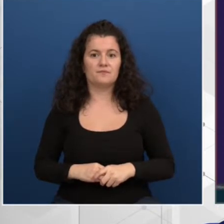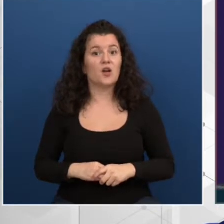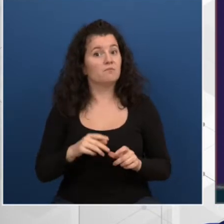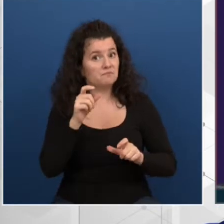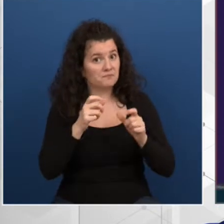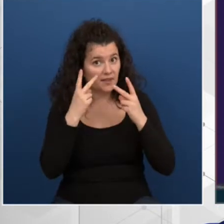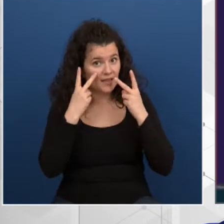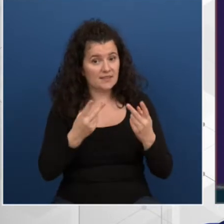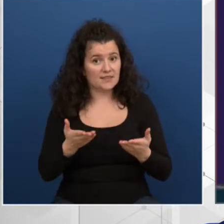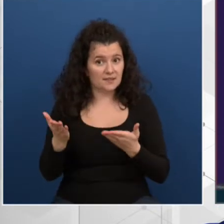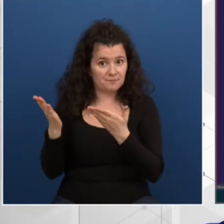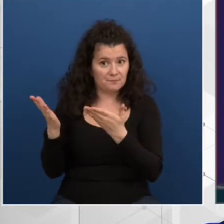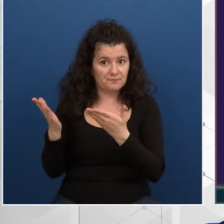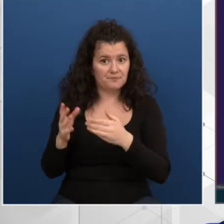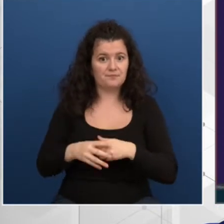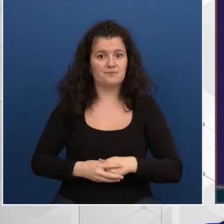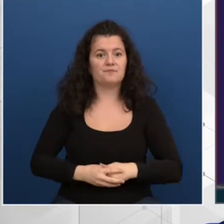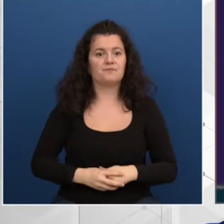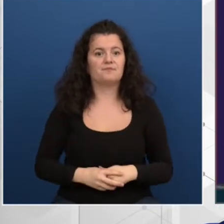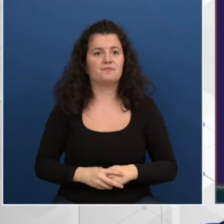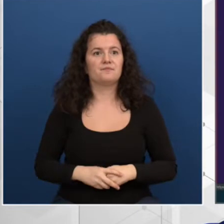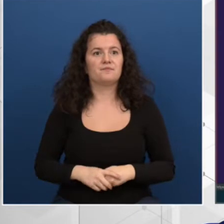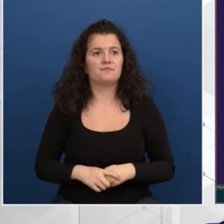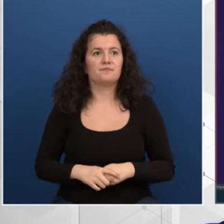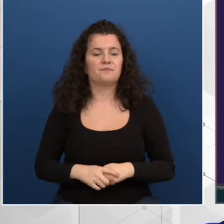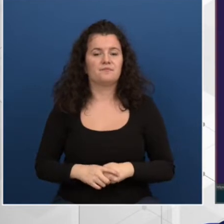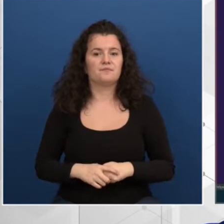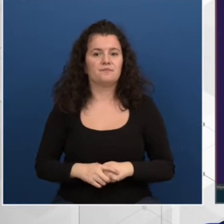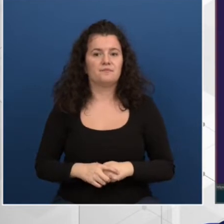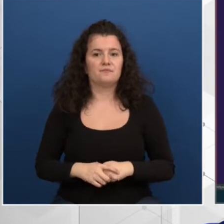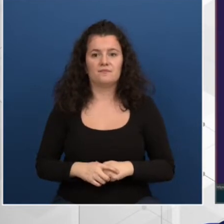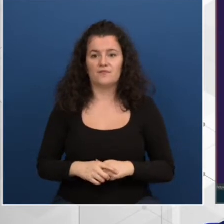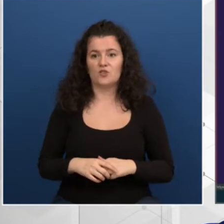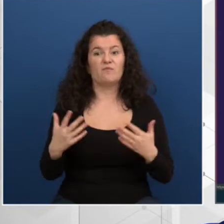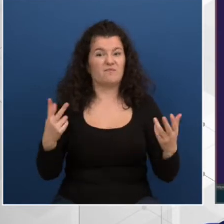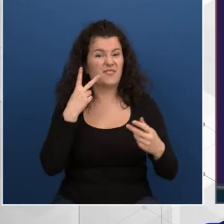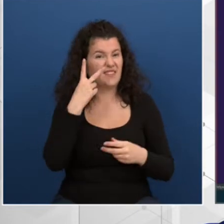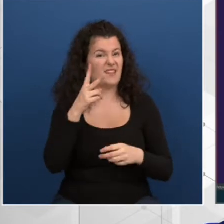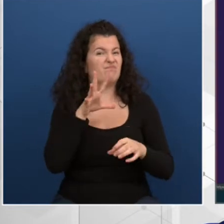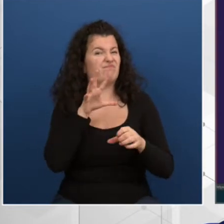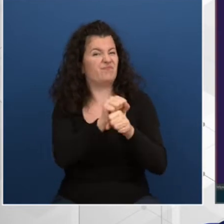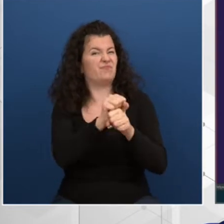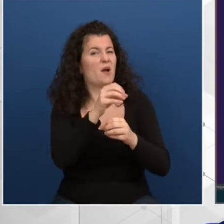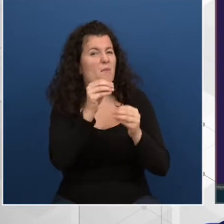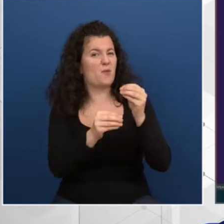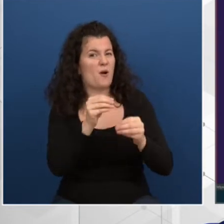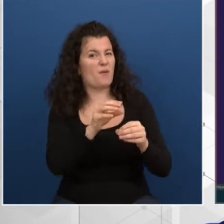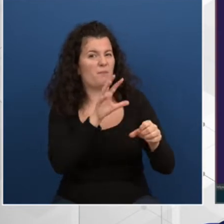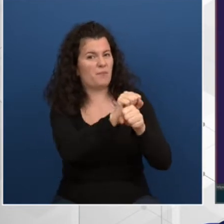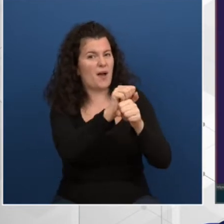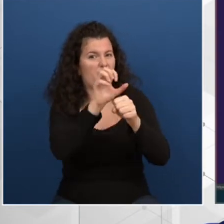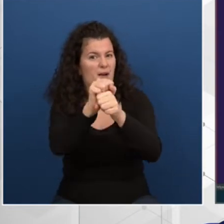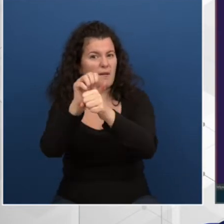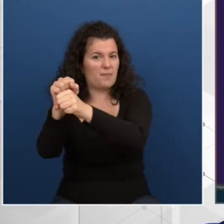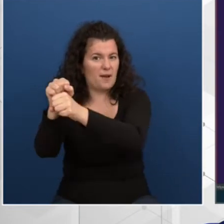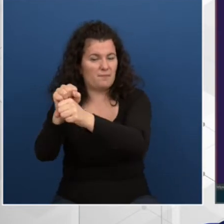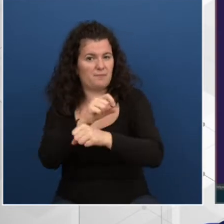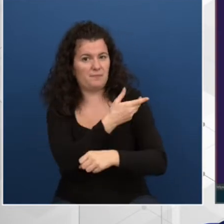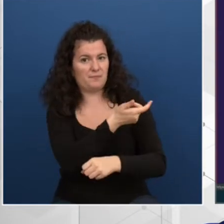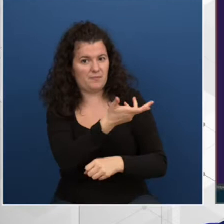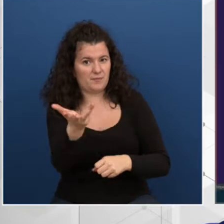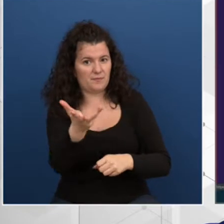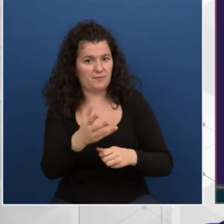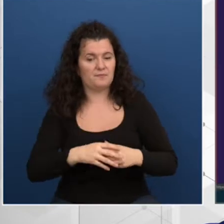And so the first thing that happens is that Automated Checks has found several issues with our Accessible University page. And so I don't need to be